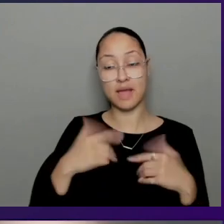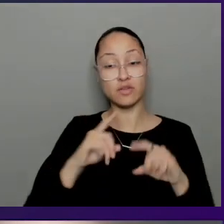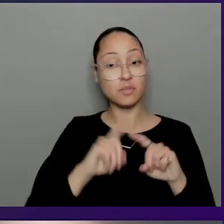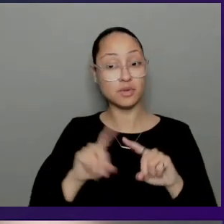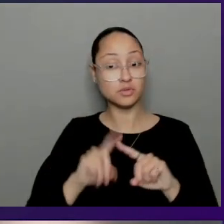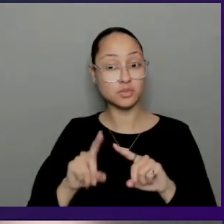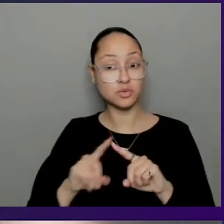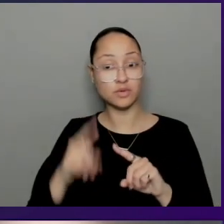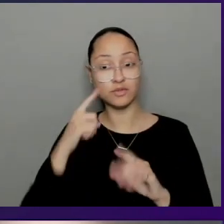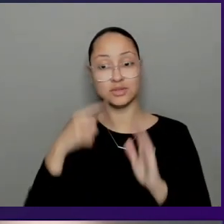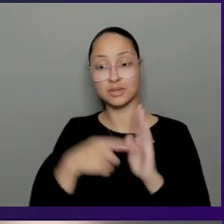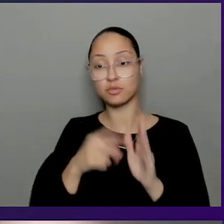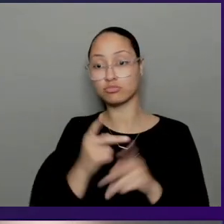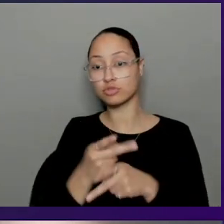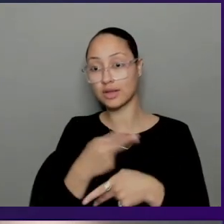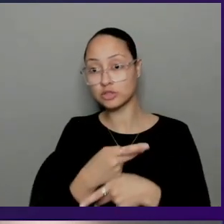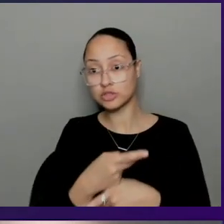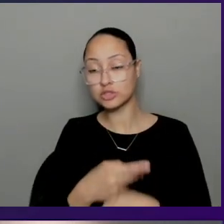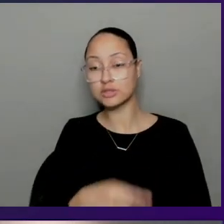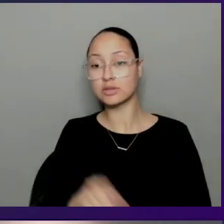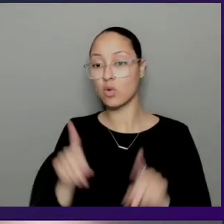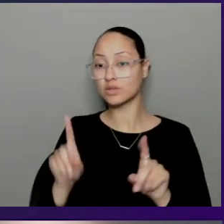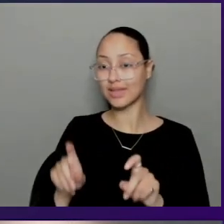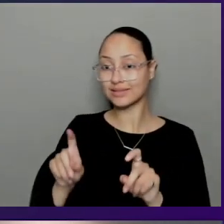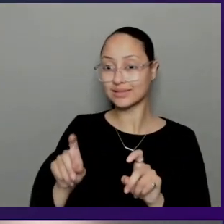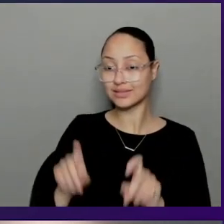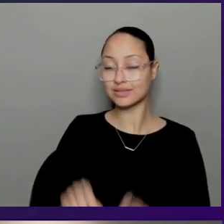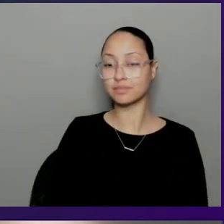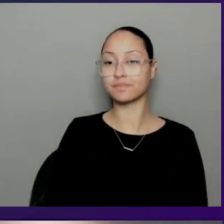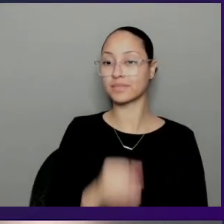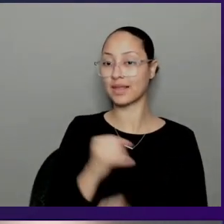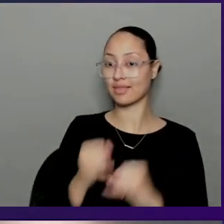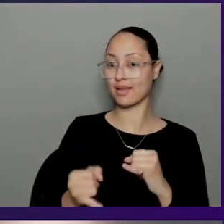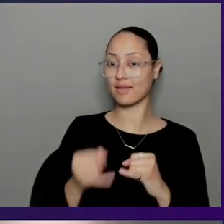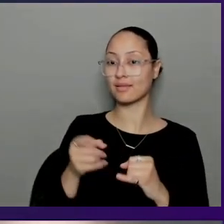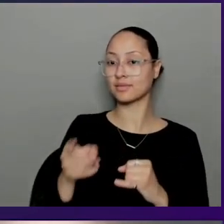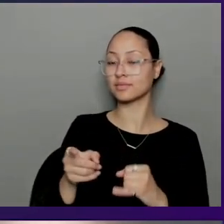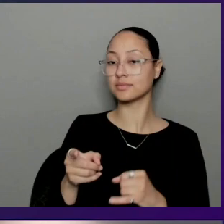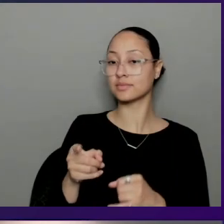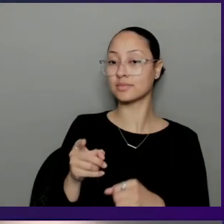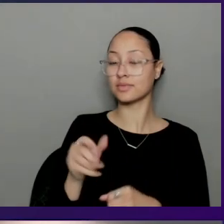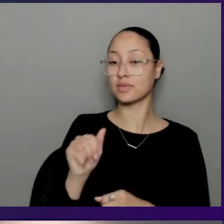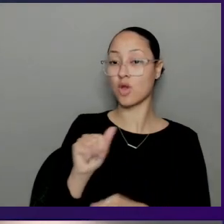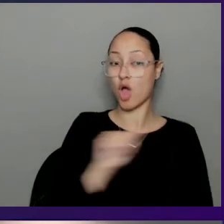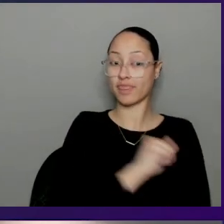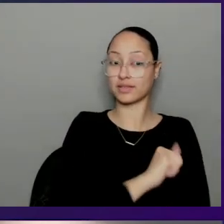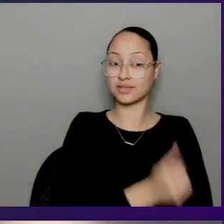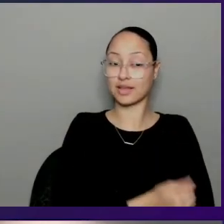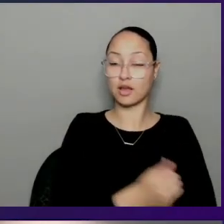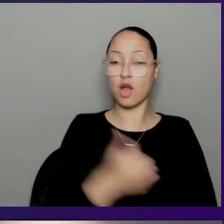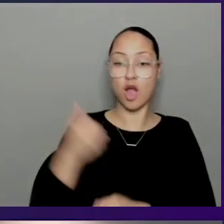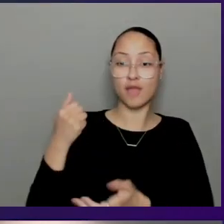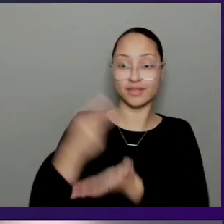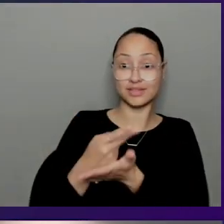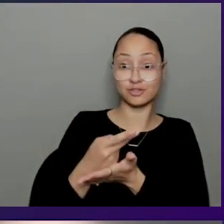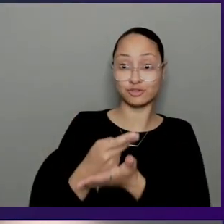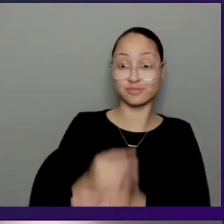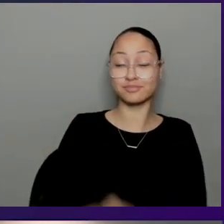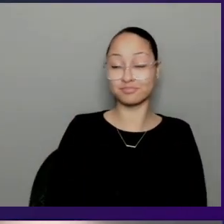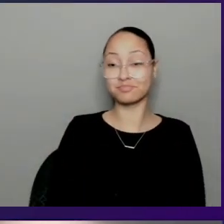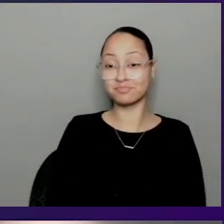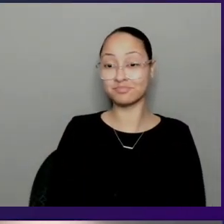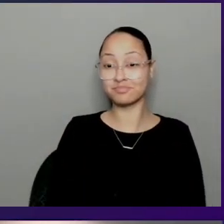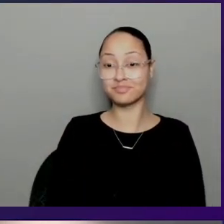test. Let's enable the first feature, which is the authentication. You see that we have configured the login mechanism as an